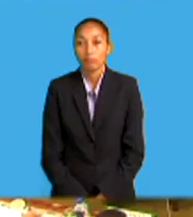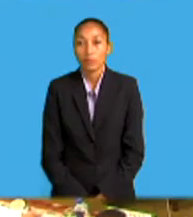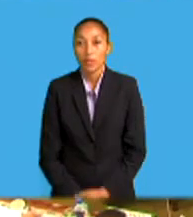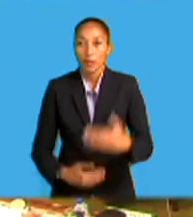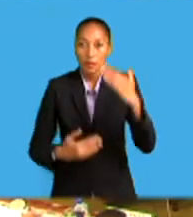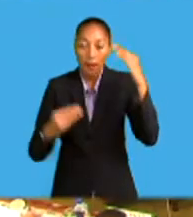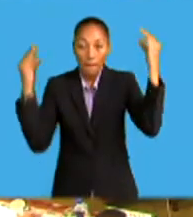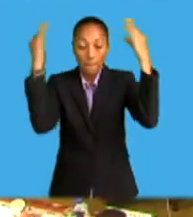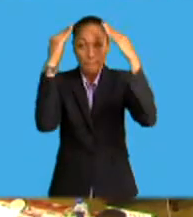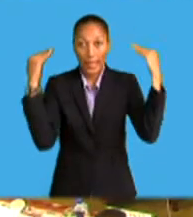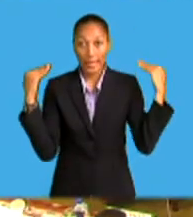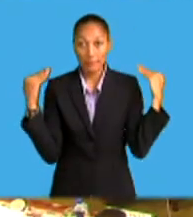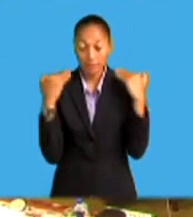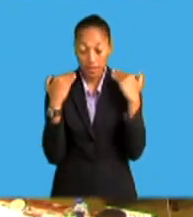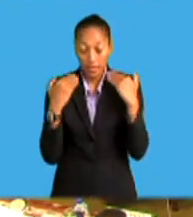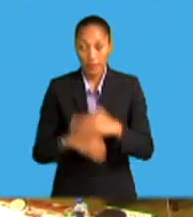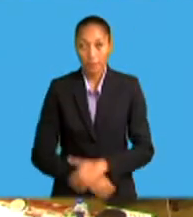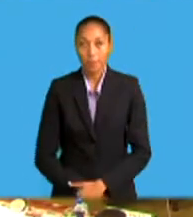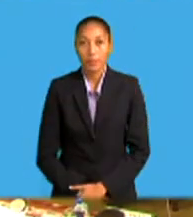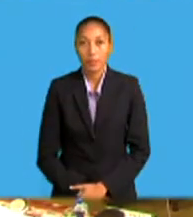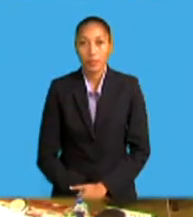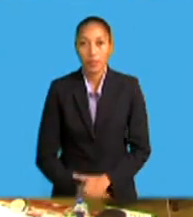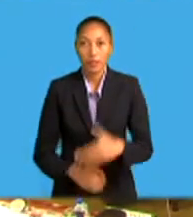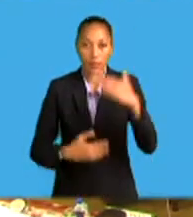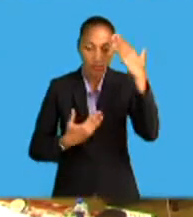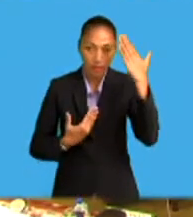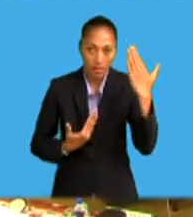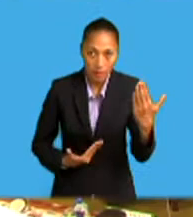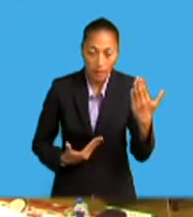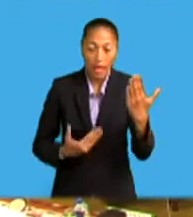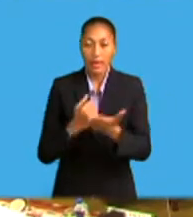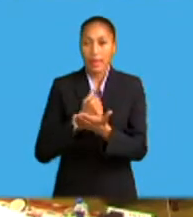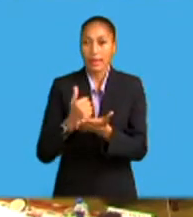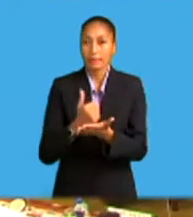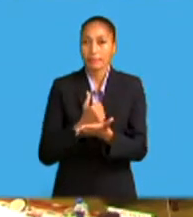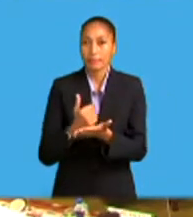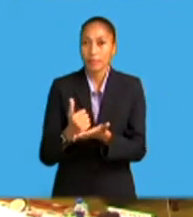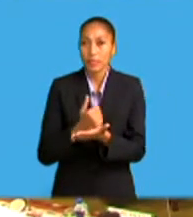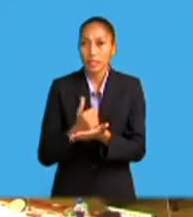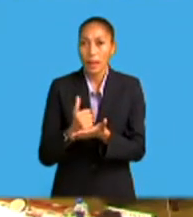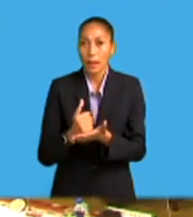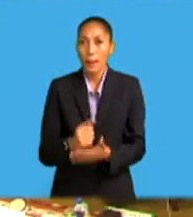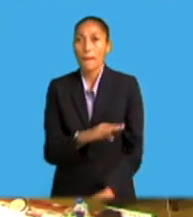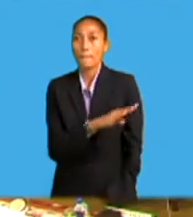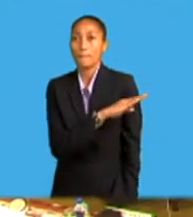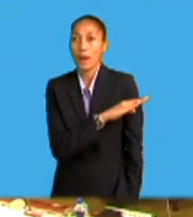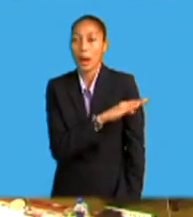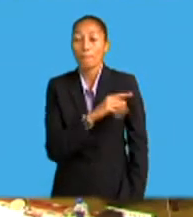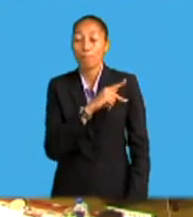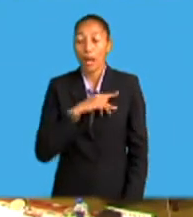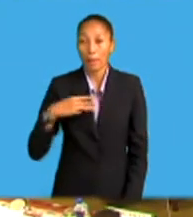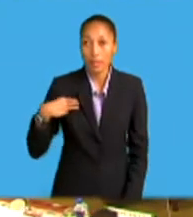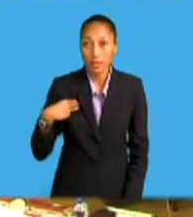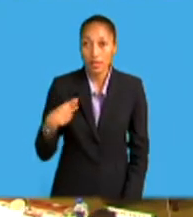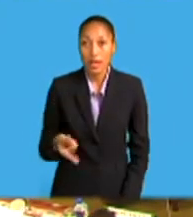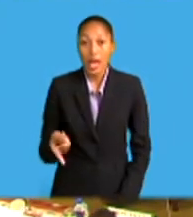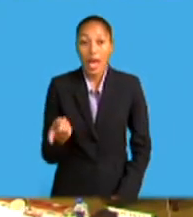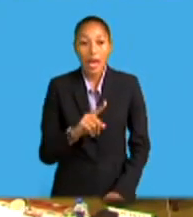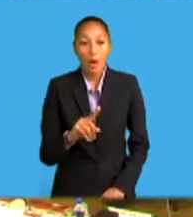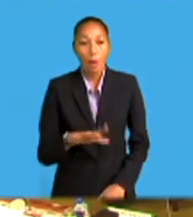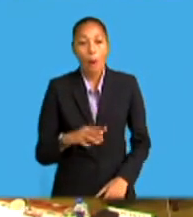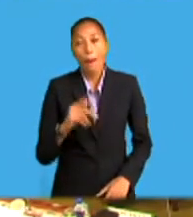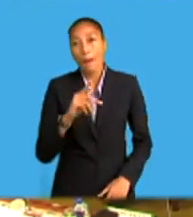Madam Speaker, the Honorable Acting Prime Minister and Cabinet